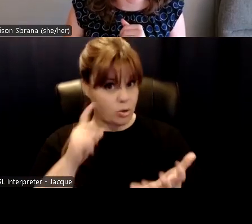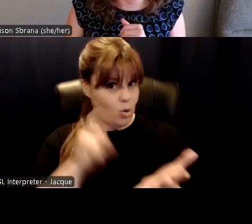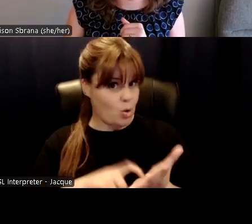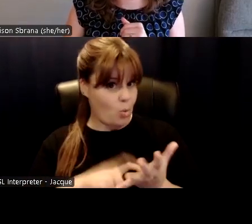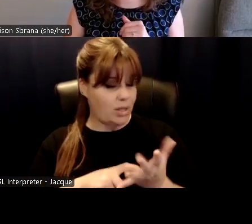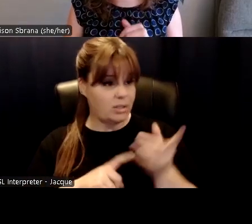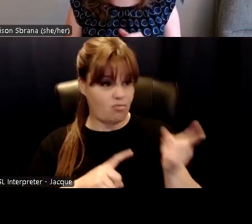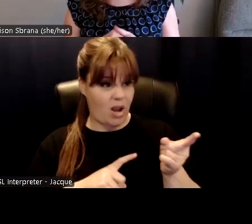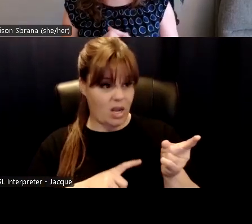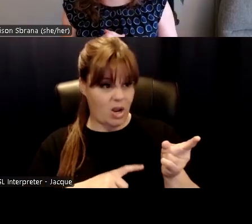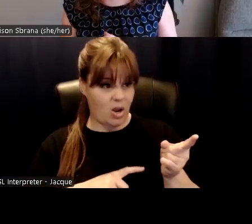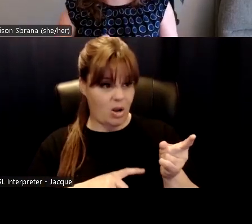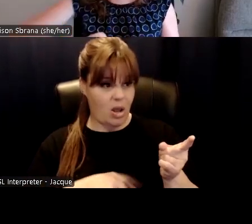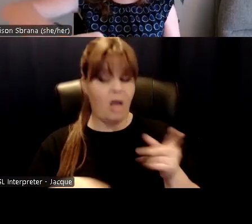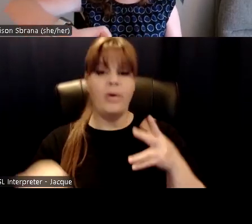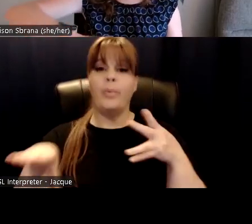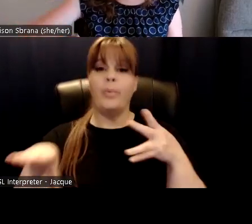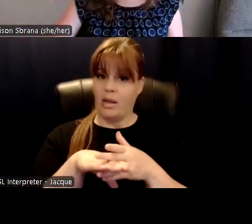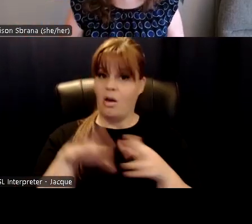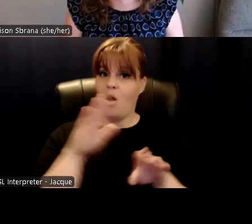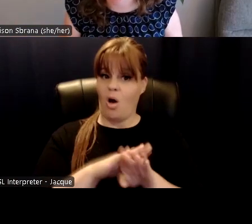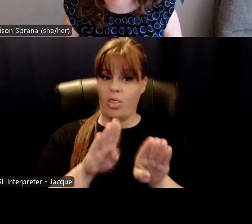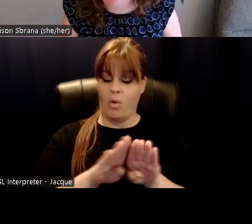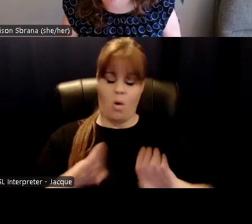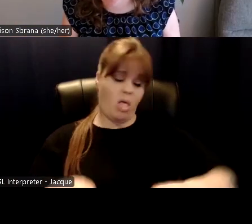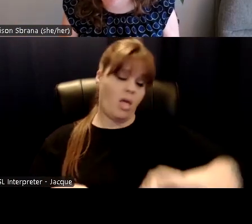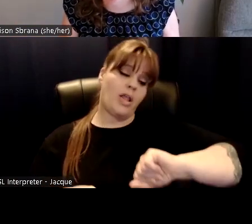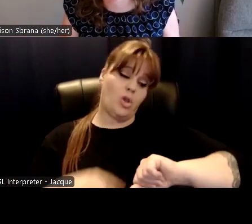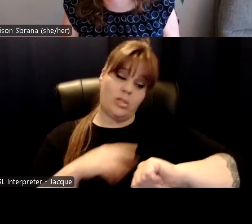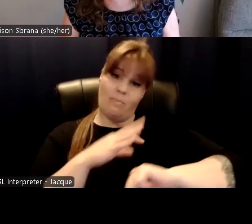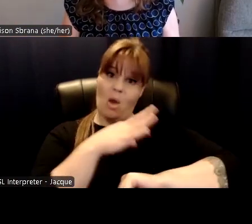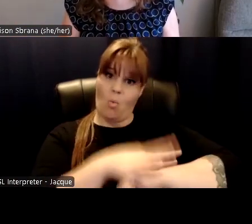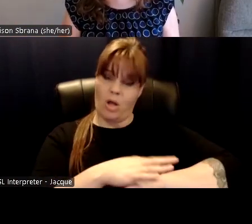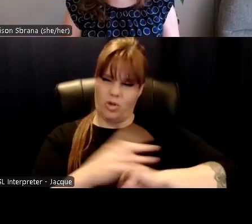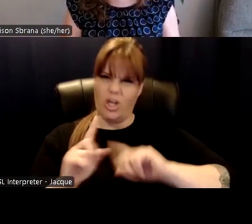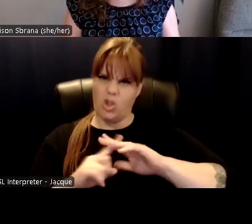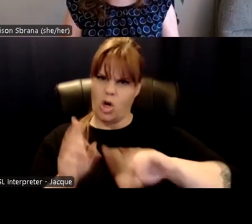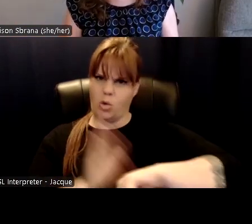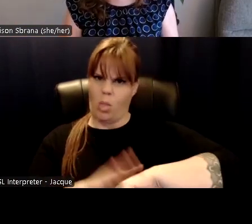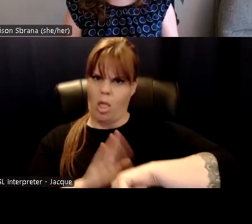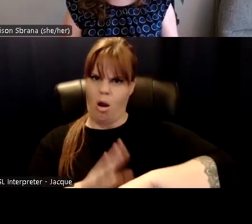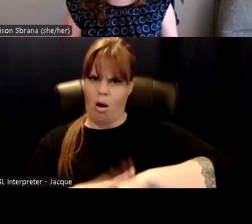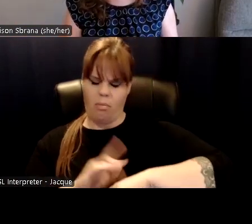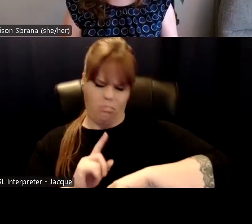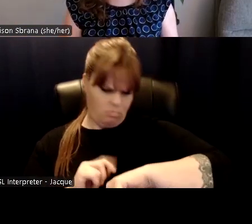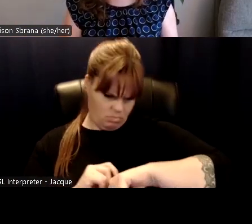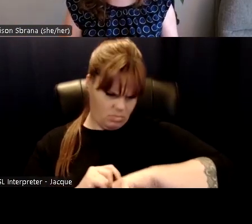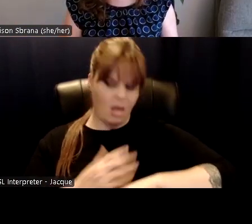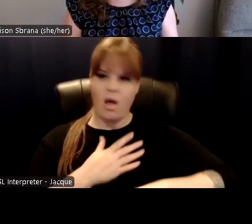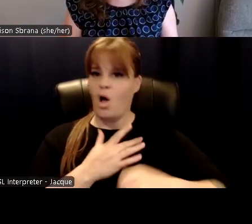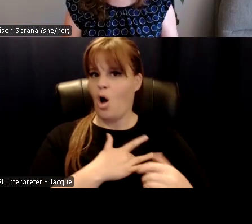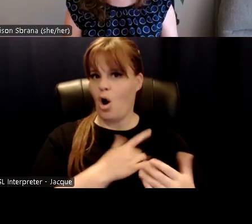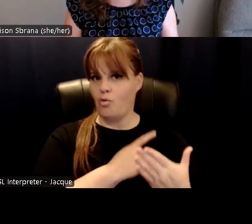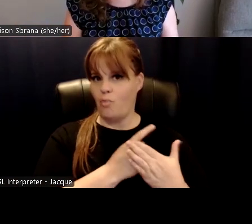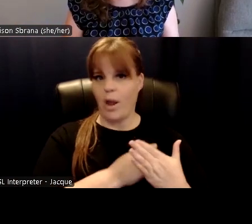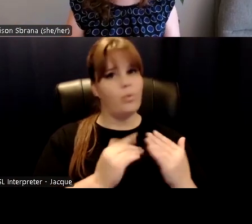here, I'm taking a break on the wall. I looked at my watch because it started to alarm at me to say that my heart rate was too high and I needed